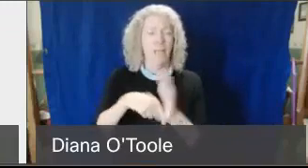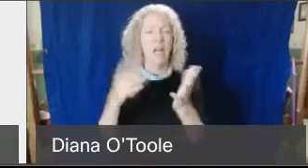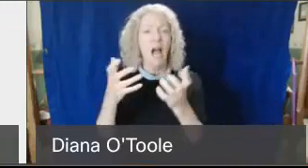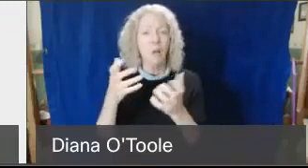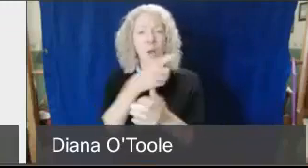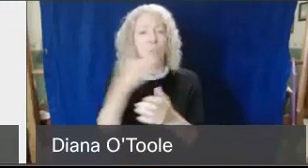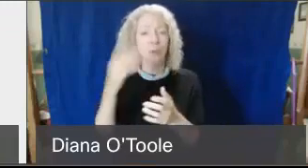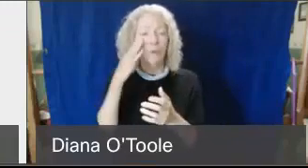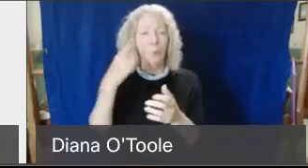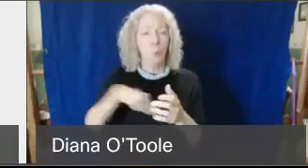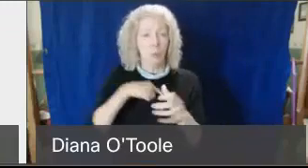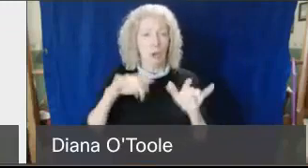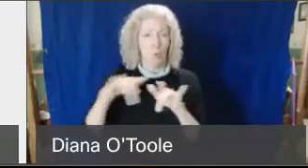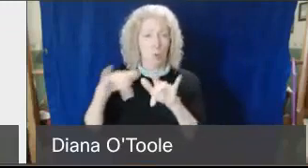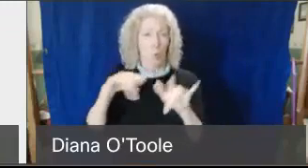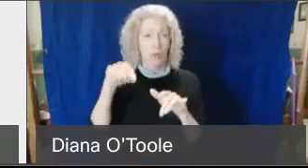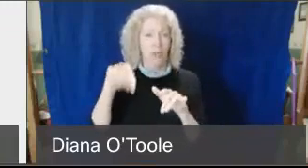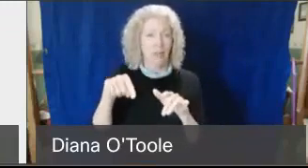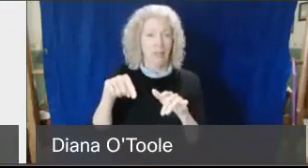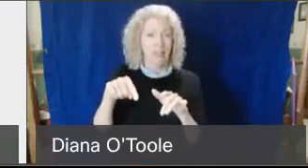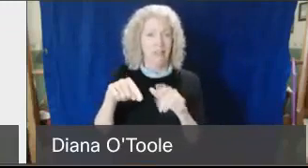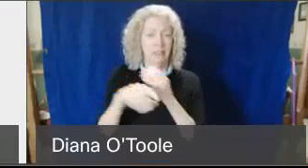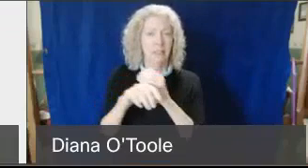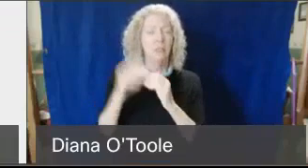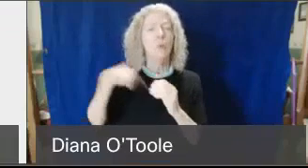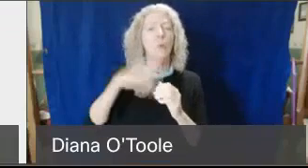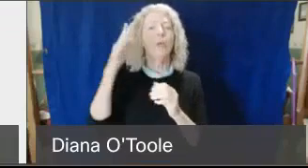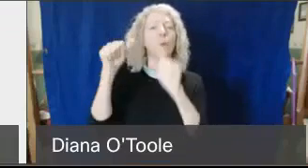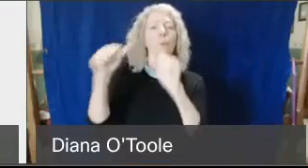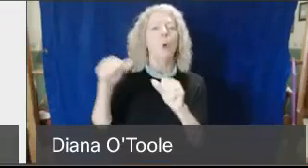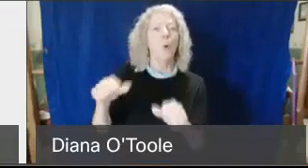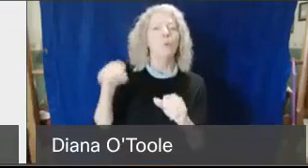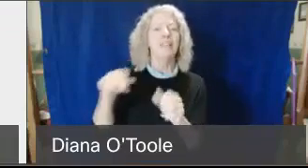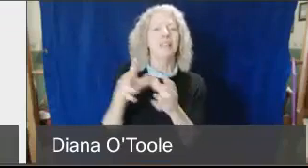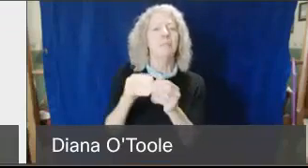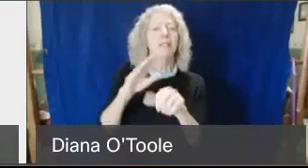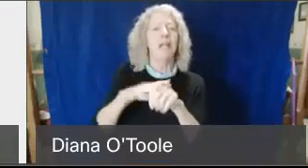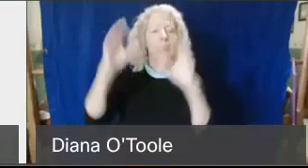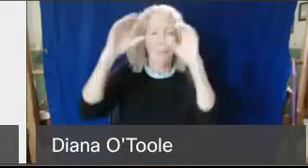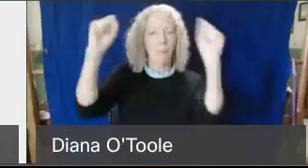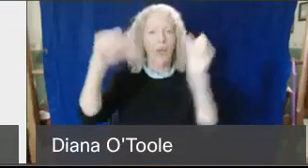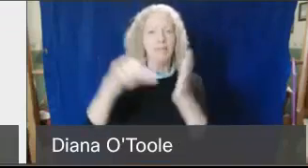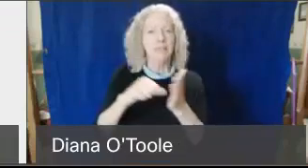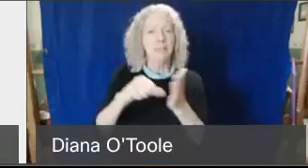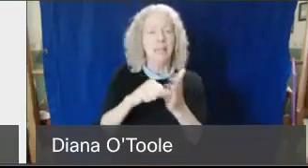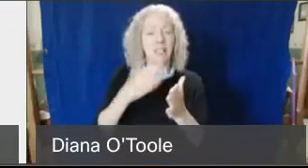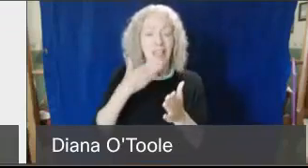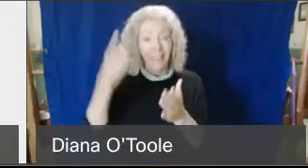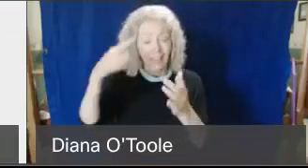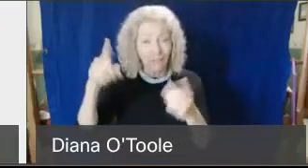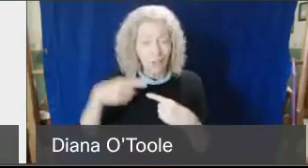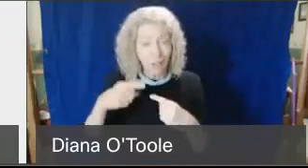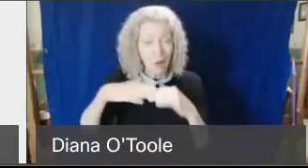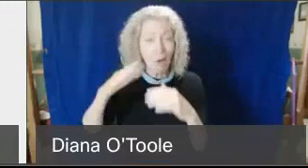this. We will be posting this on the president's page. And I want to thank everybody for coming. With over